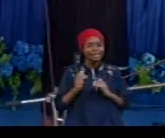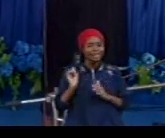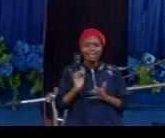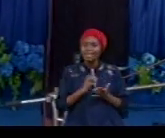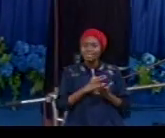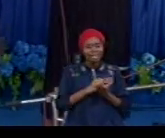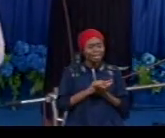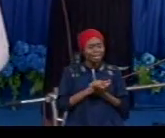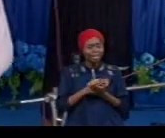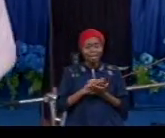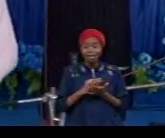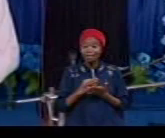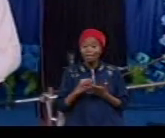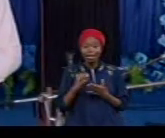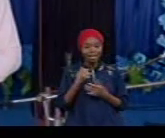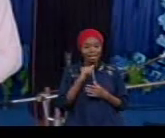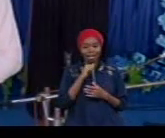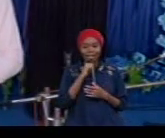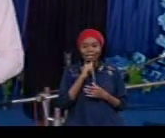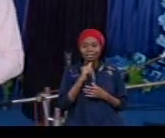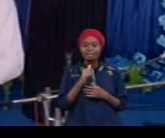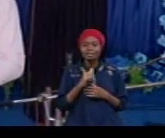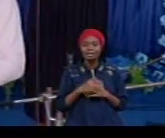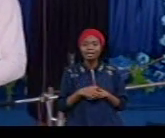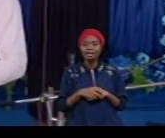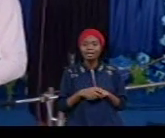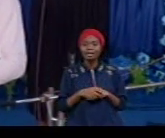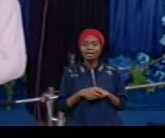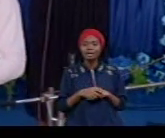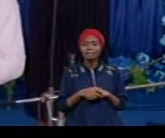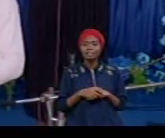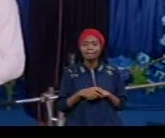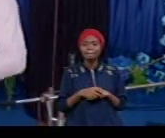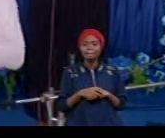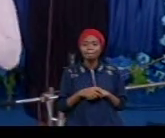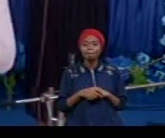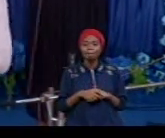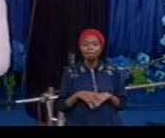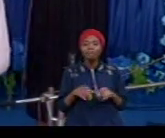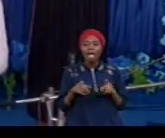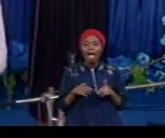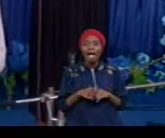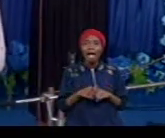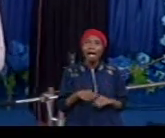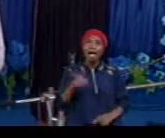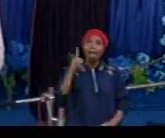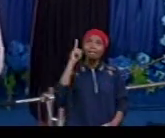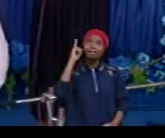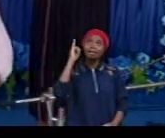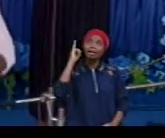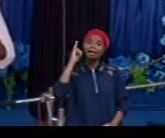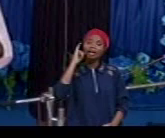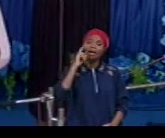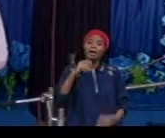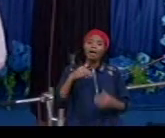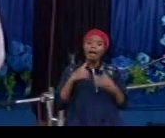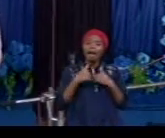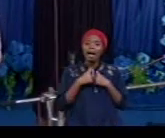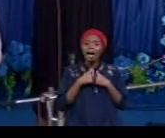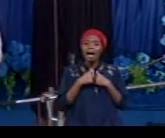compassion, they fail not, as